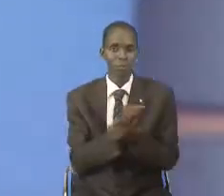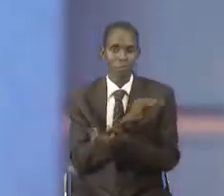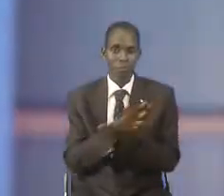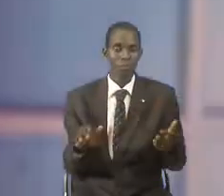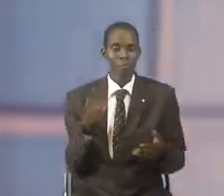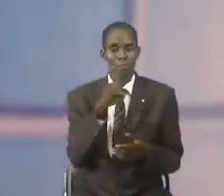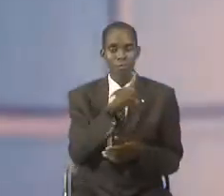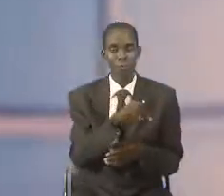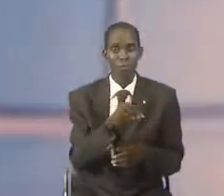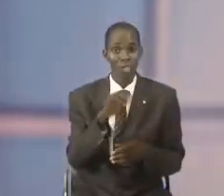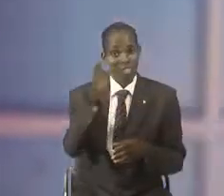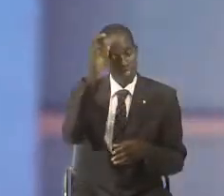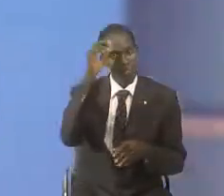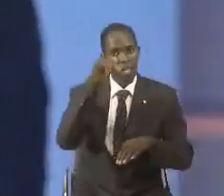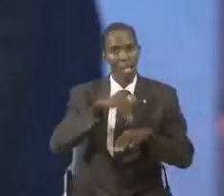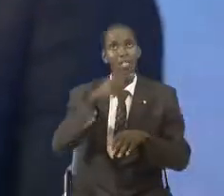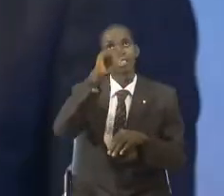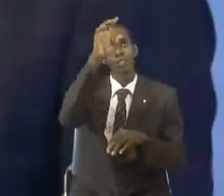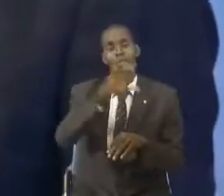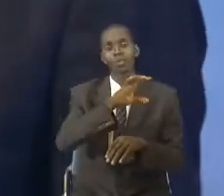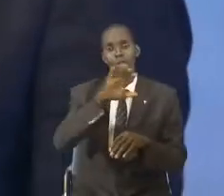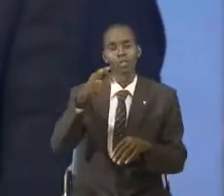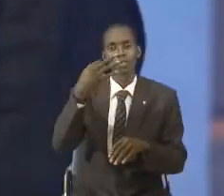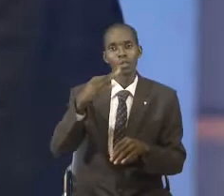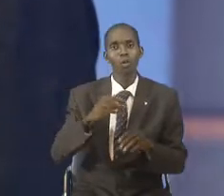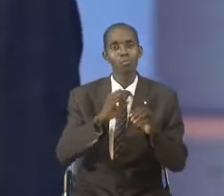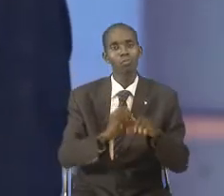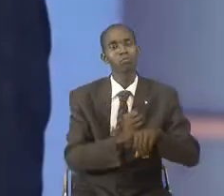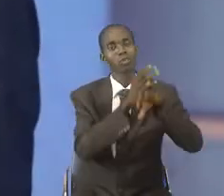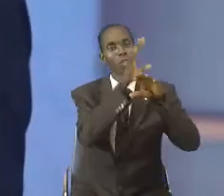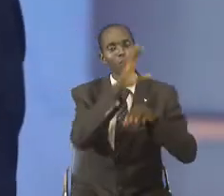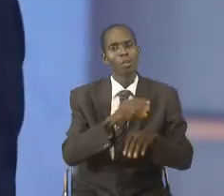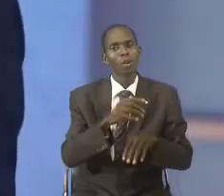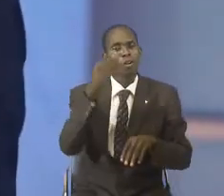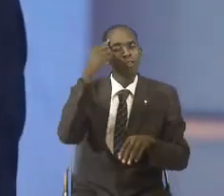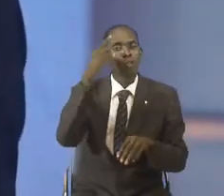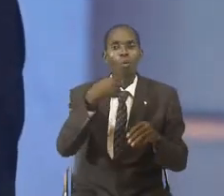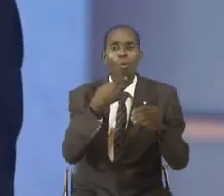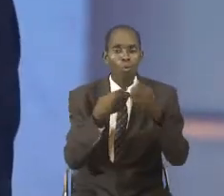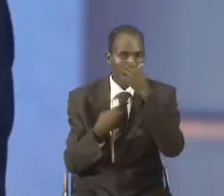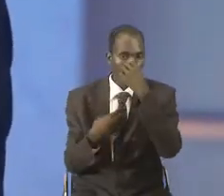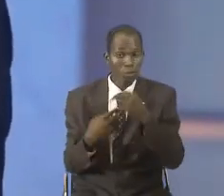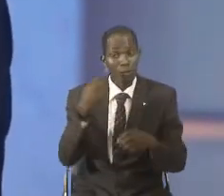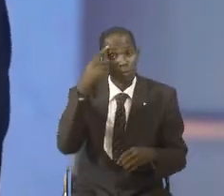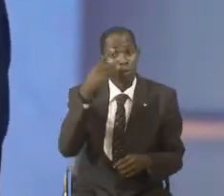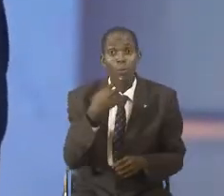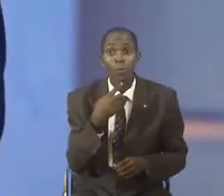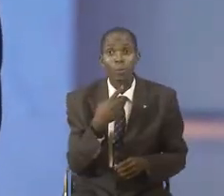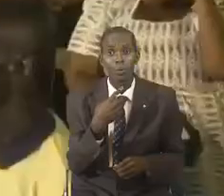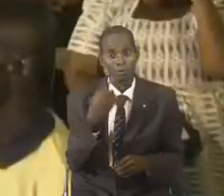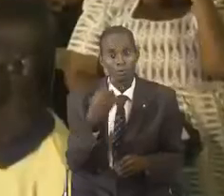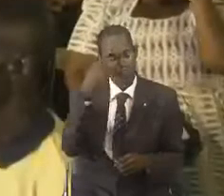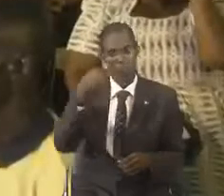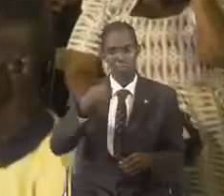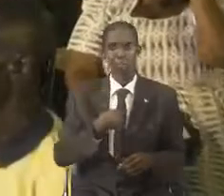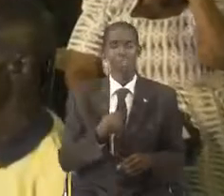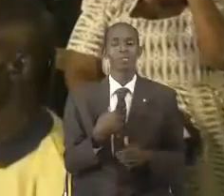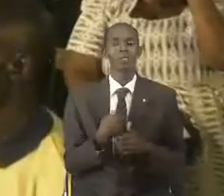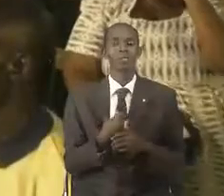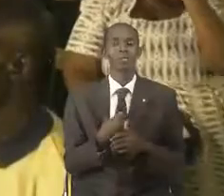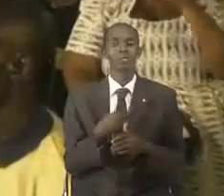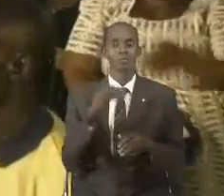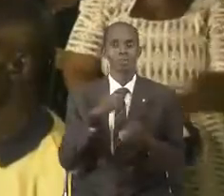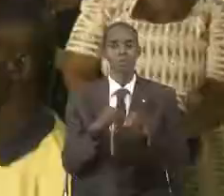came and Christ destroyed him on the cross of Calvary. For who?